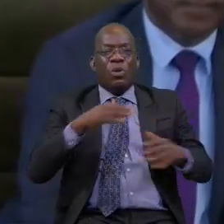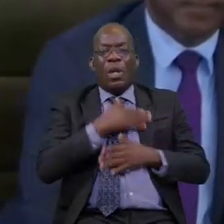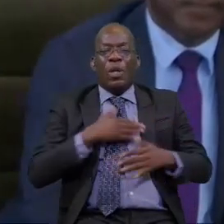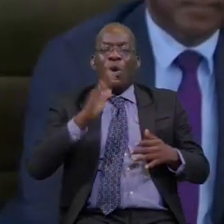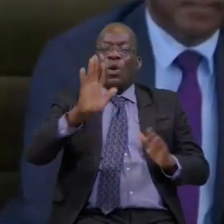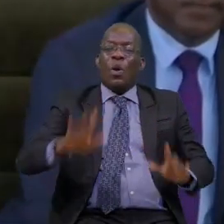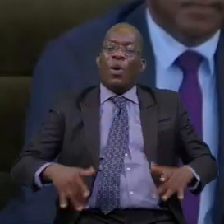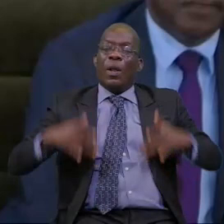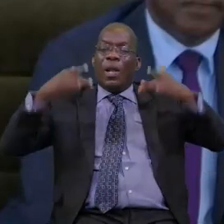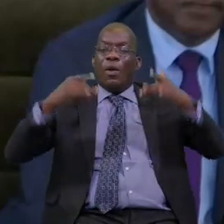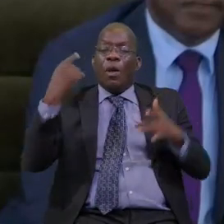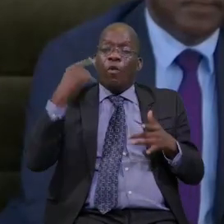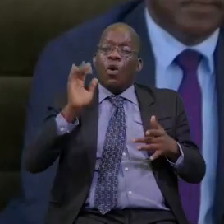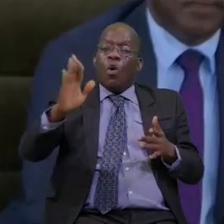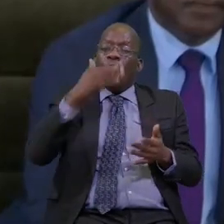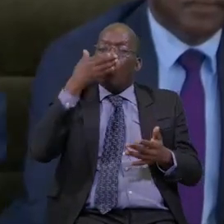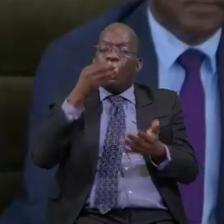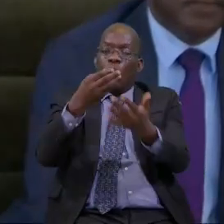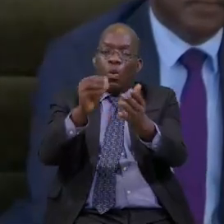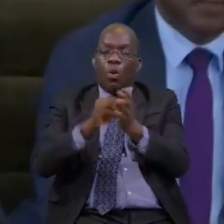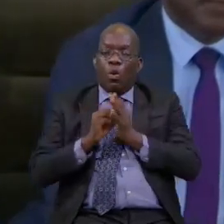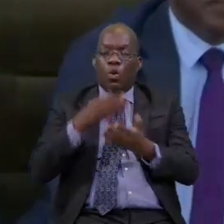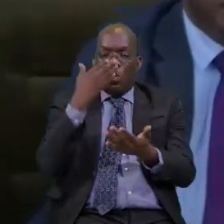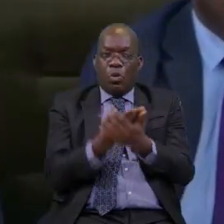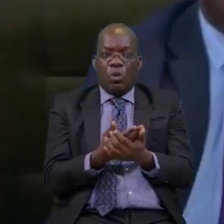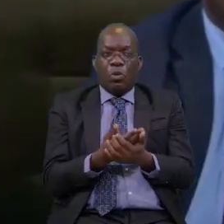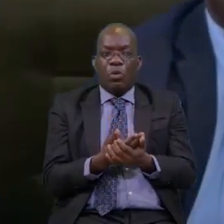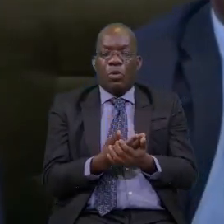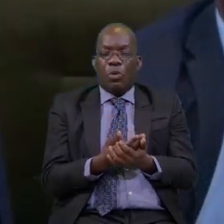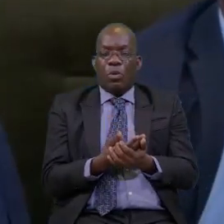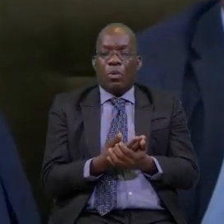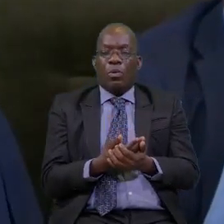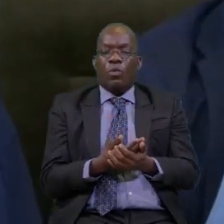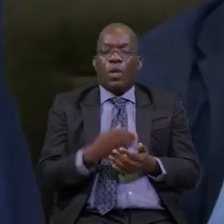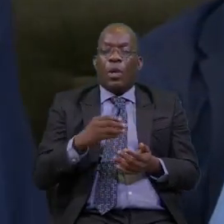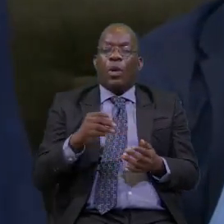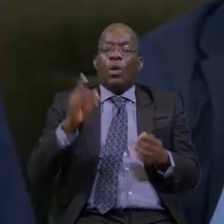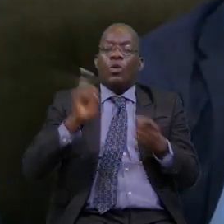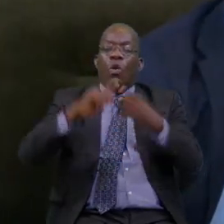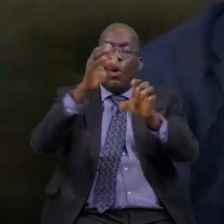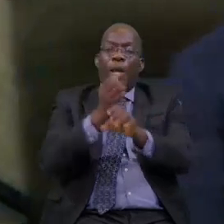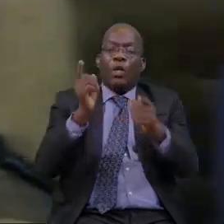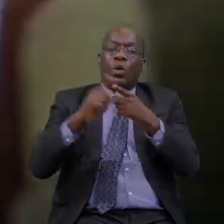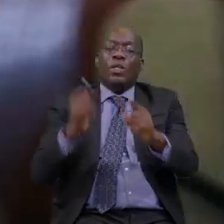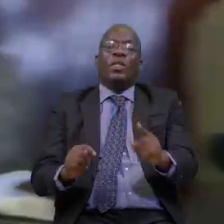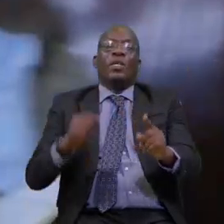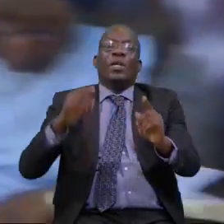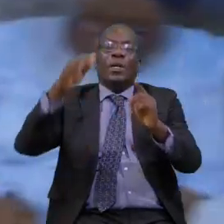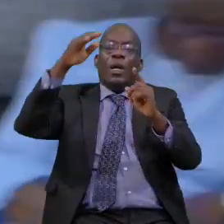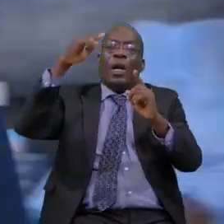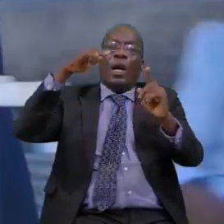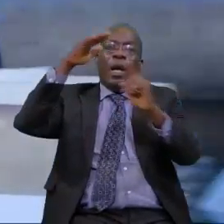your own sake and for the sake of getting to the height the Lord has called